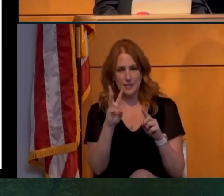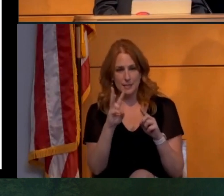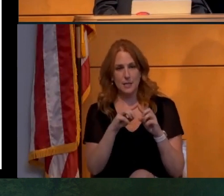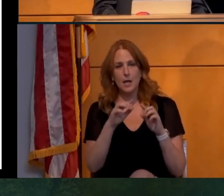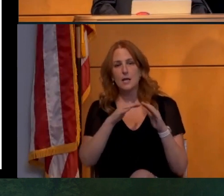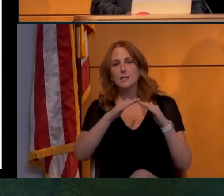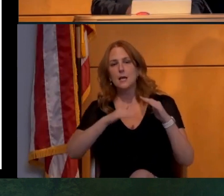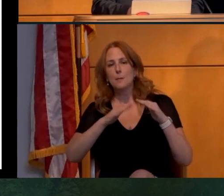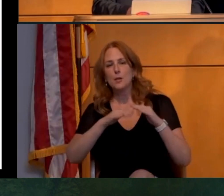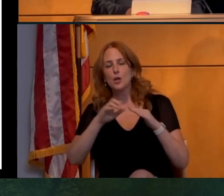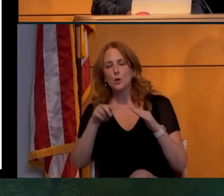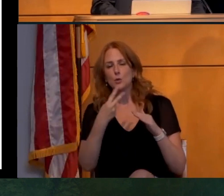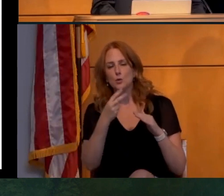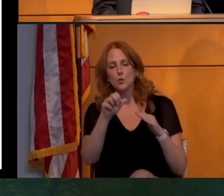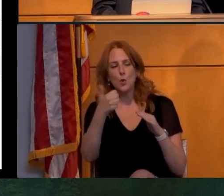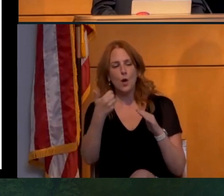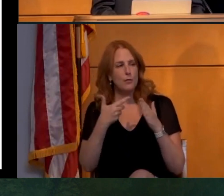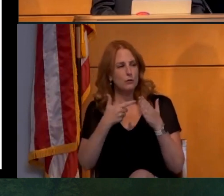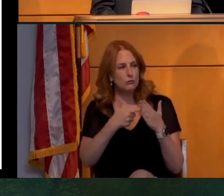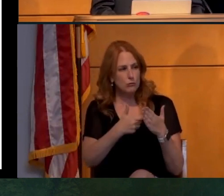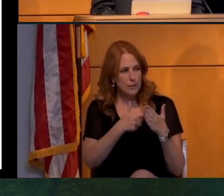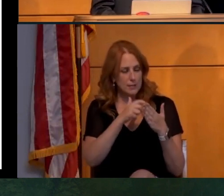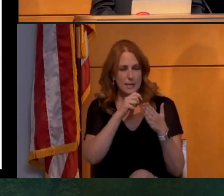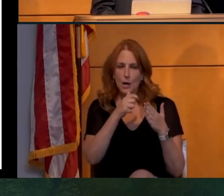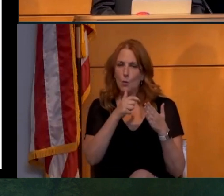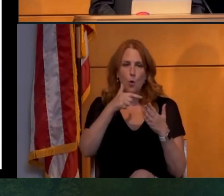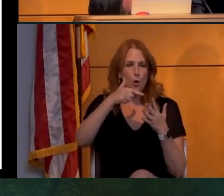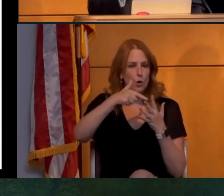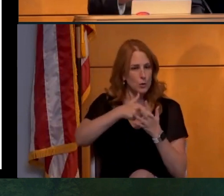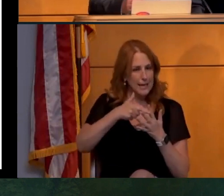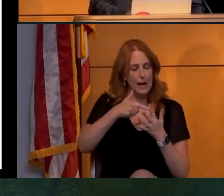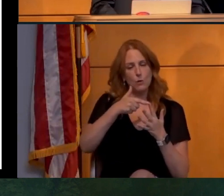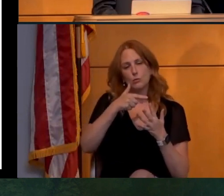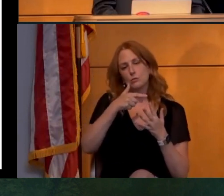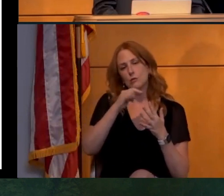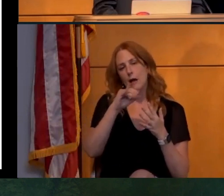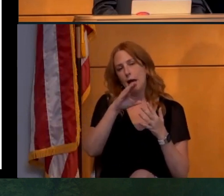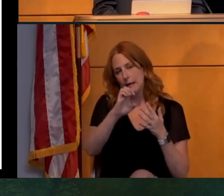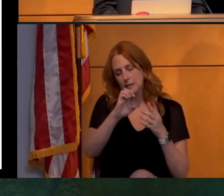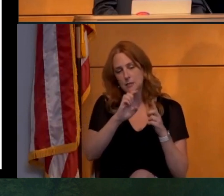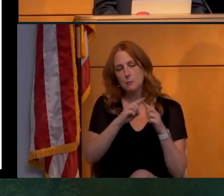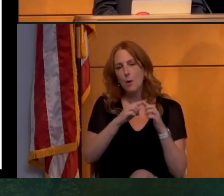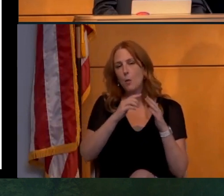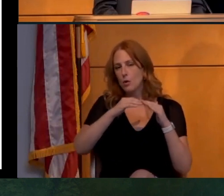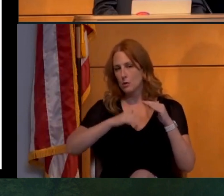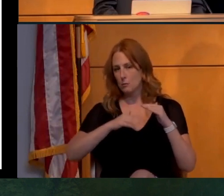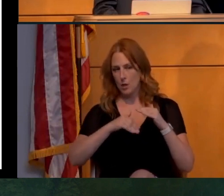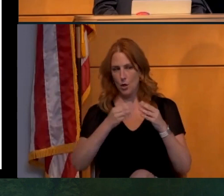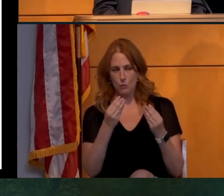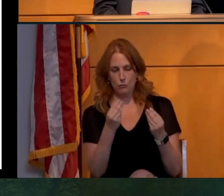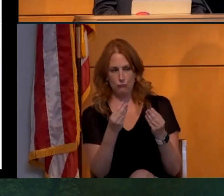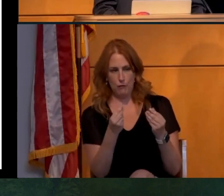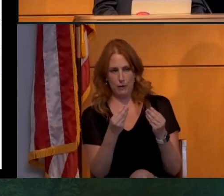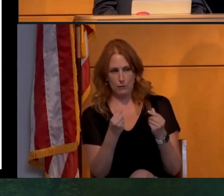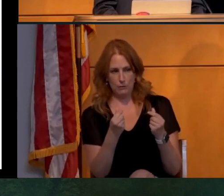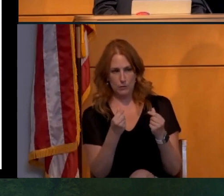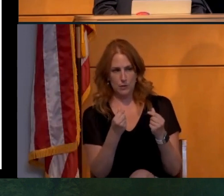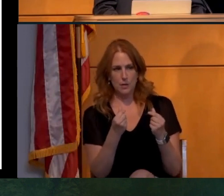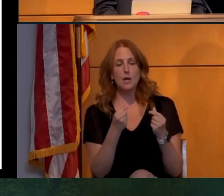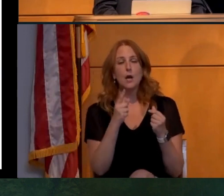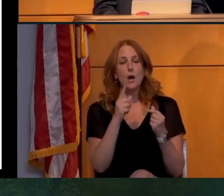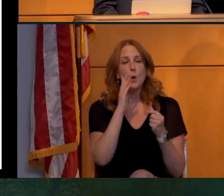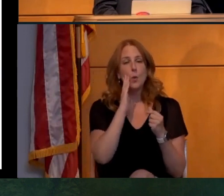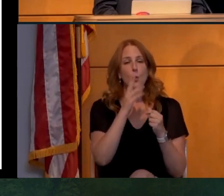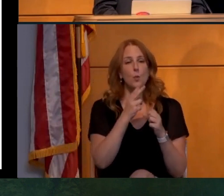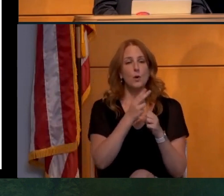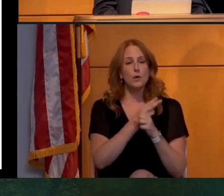other drills which do not penetrate icy soil, but they still go below the ground using pneumatic approach. These are heat